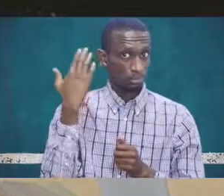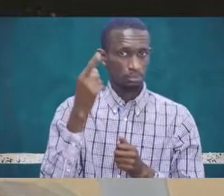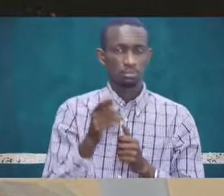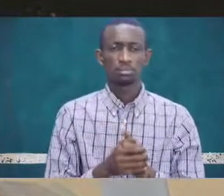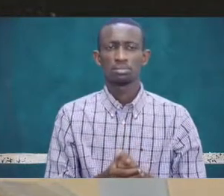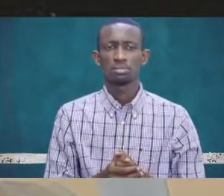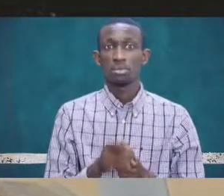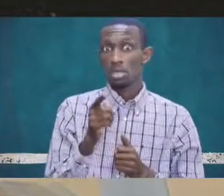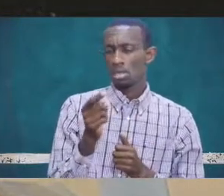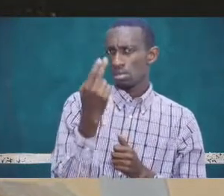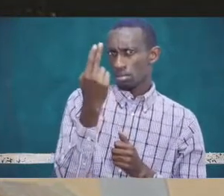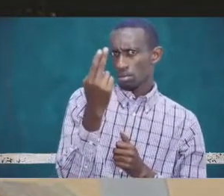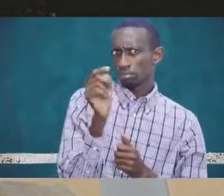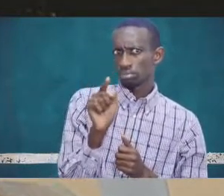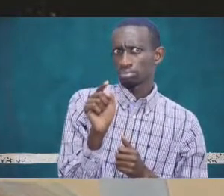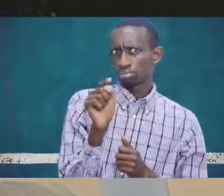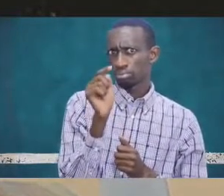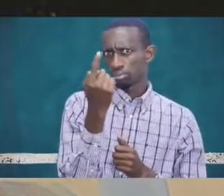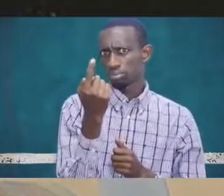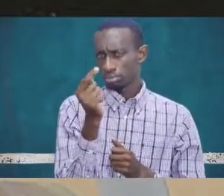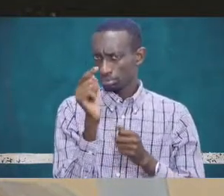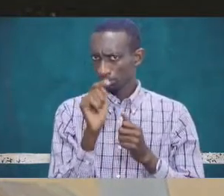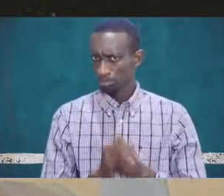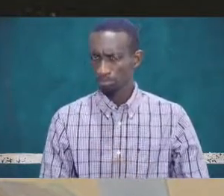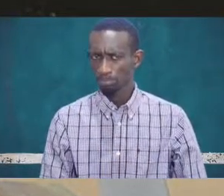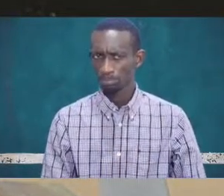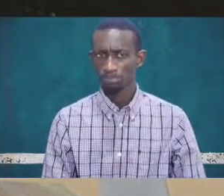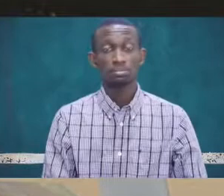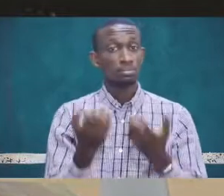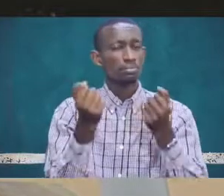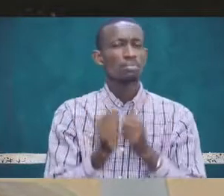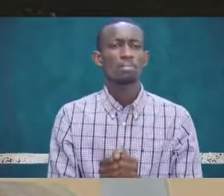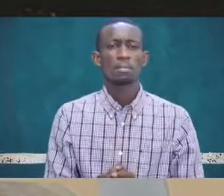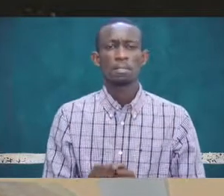2A, Roman 1, sorry. So we have ethanol,